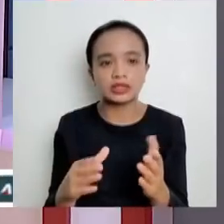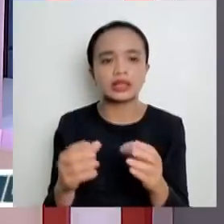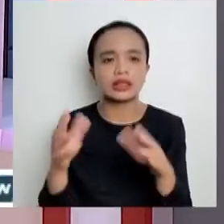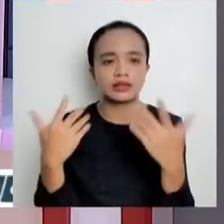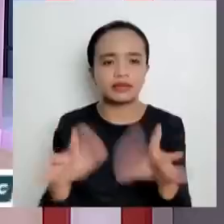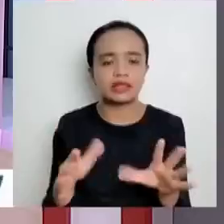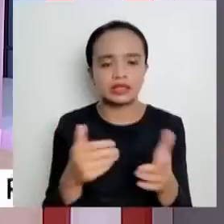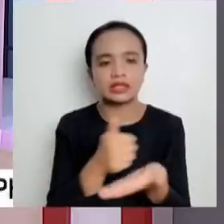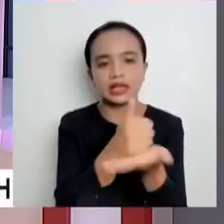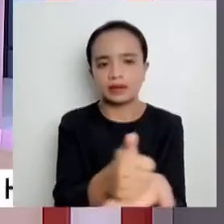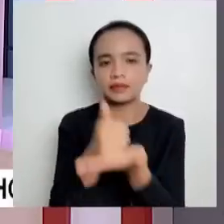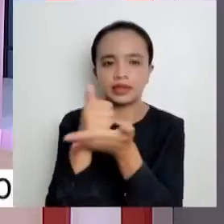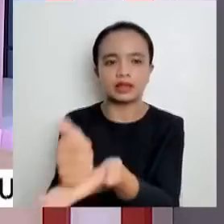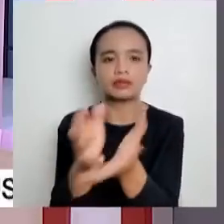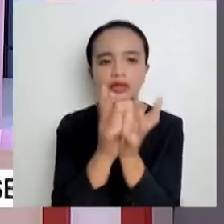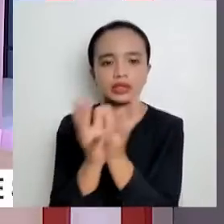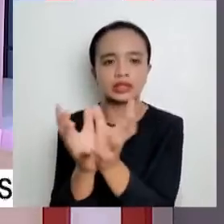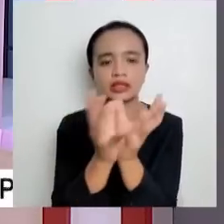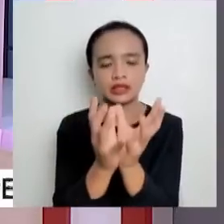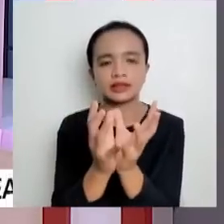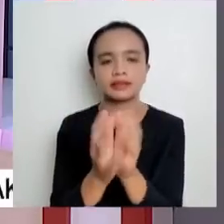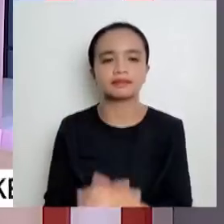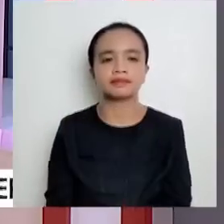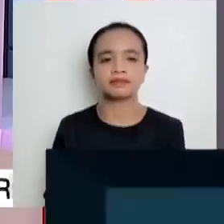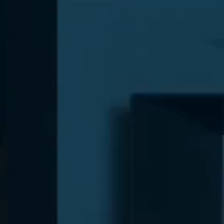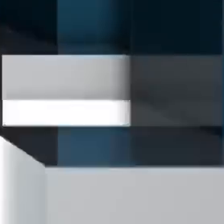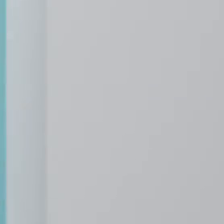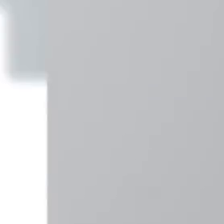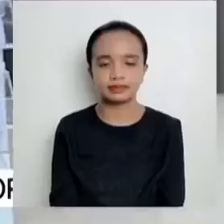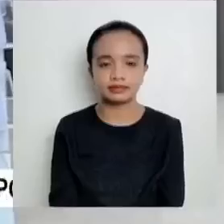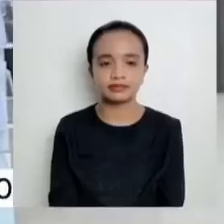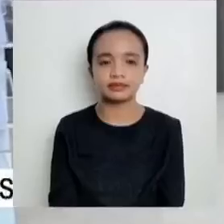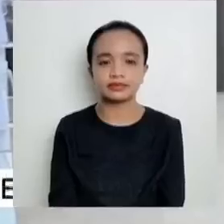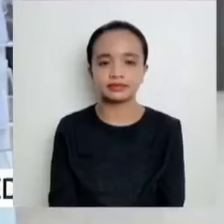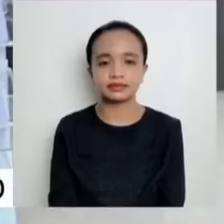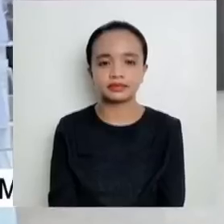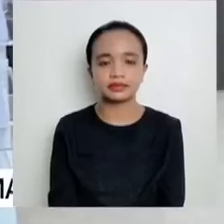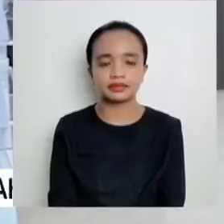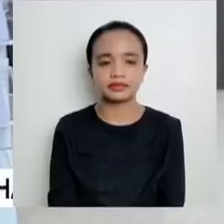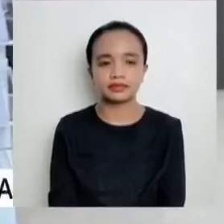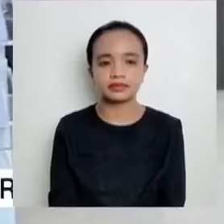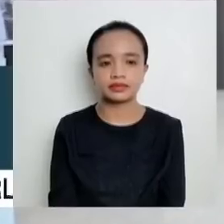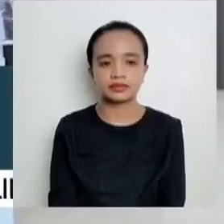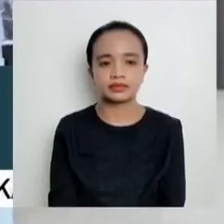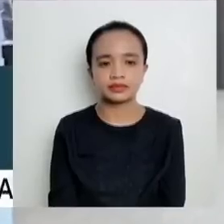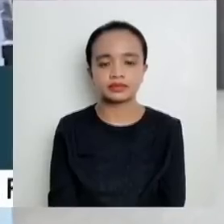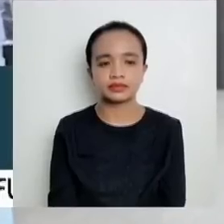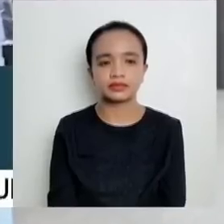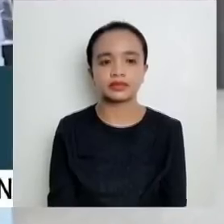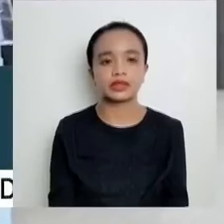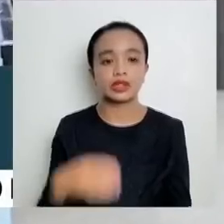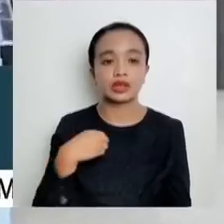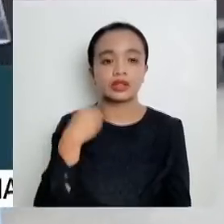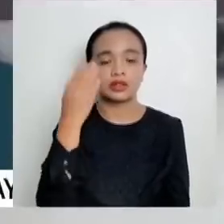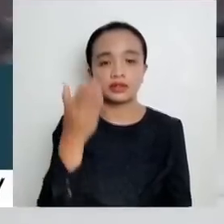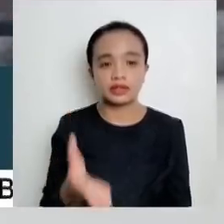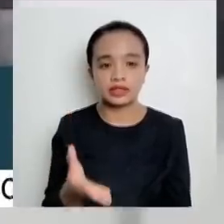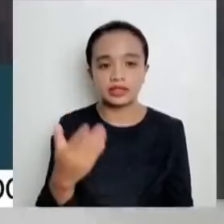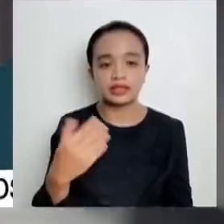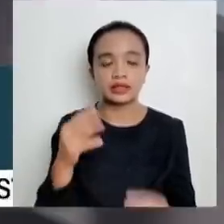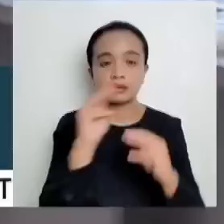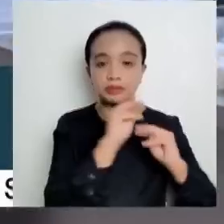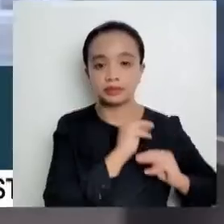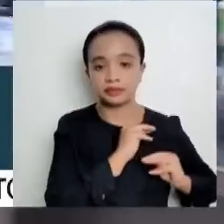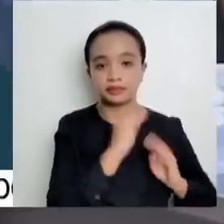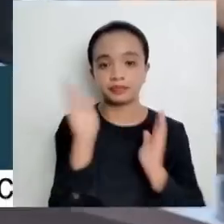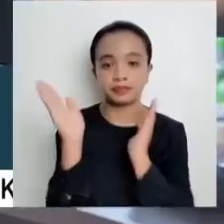affected communities. Vivian Gulia reports. Please raise your right hand. Officials of RDC Reyield Marine Services, the